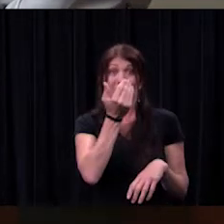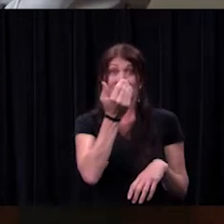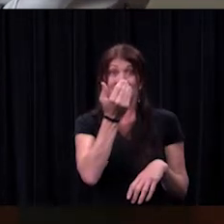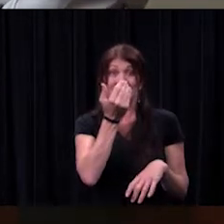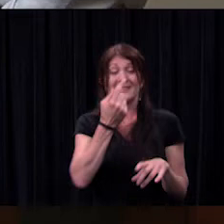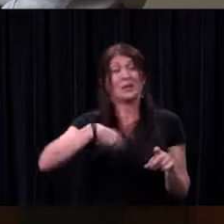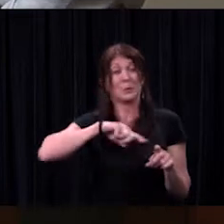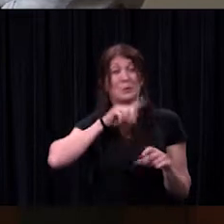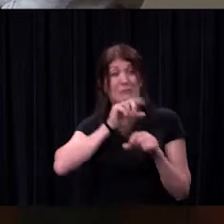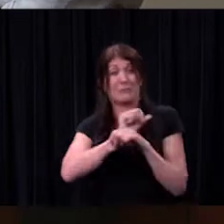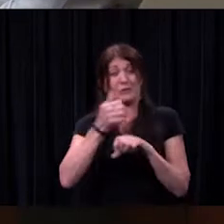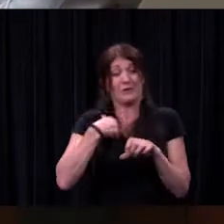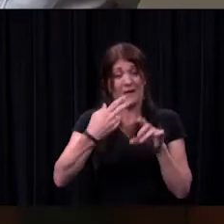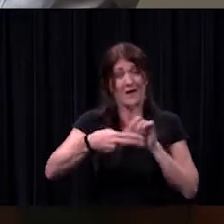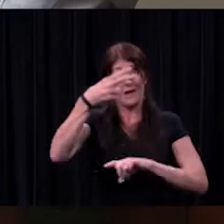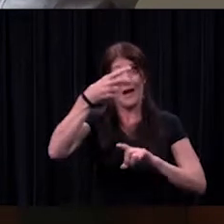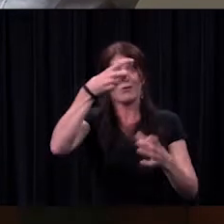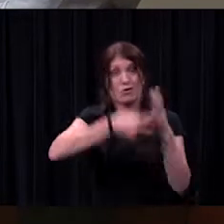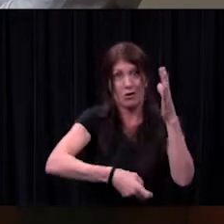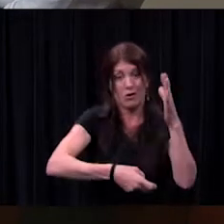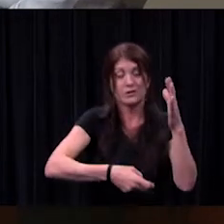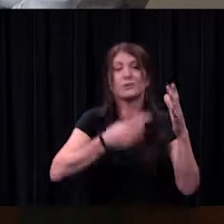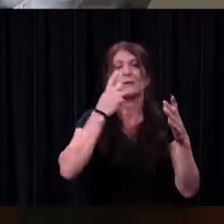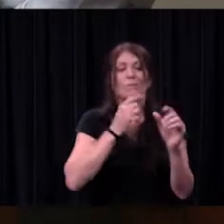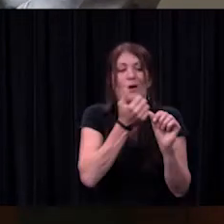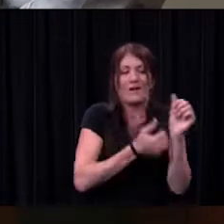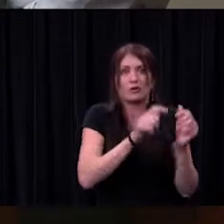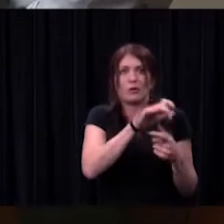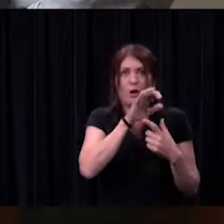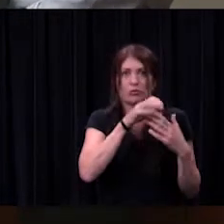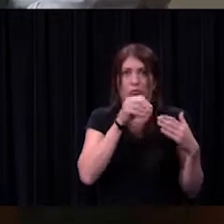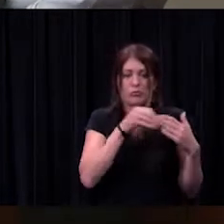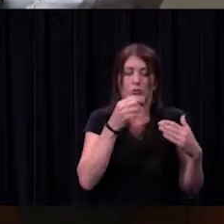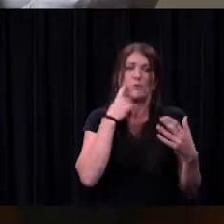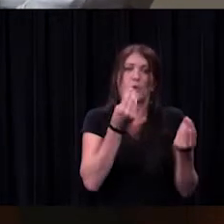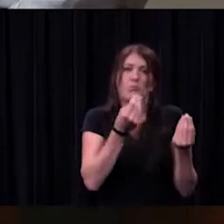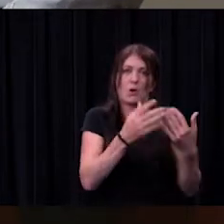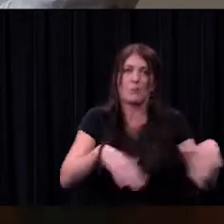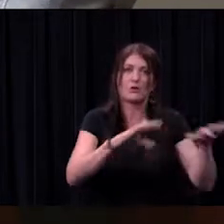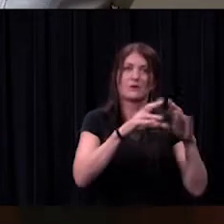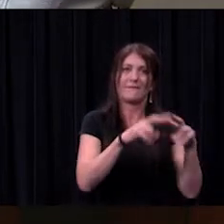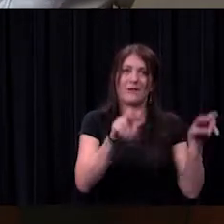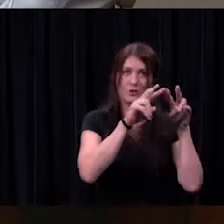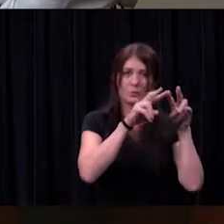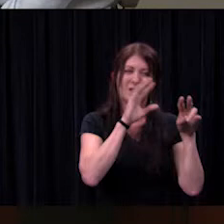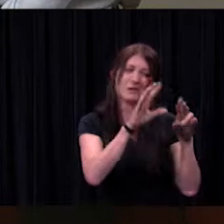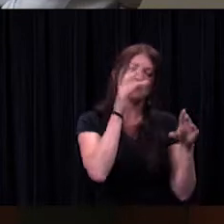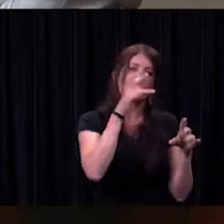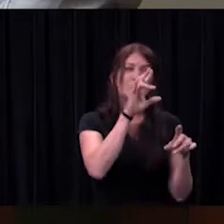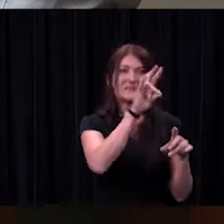of payroll, or of property values than we do now. It was closer to 7 cents. This renewal is at